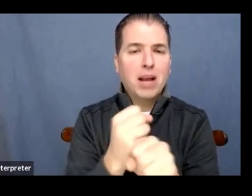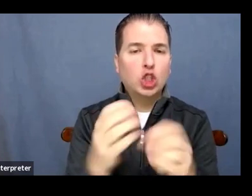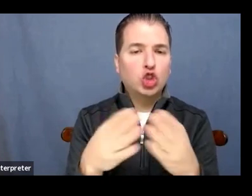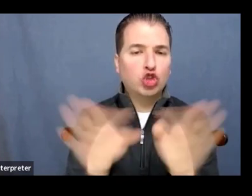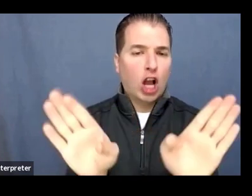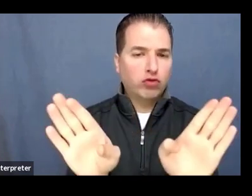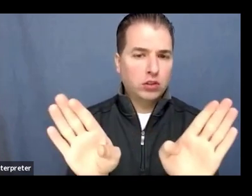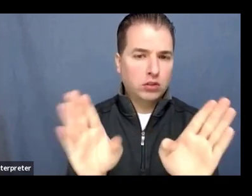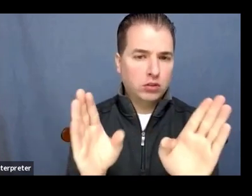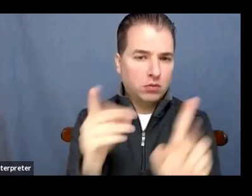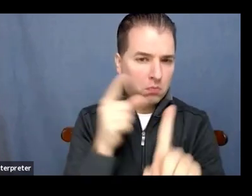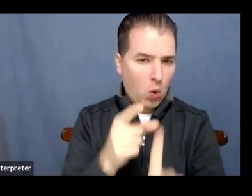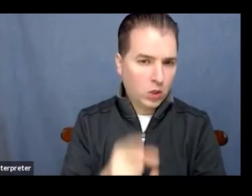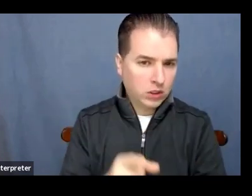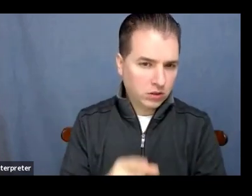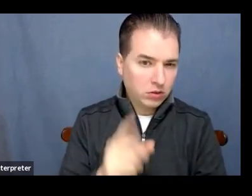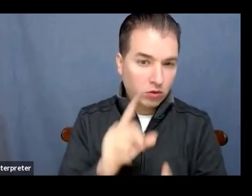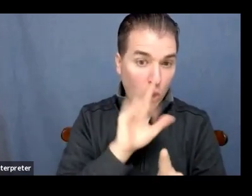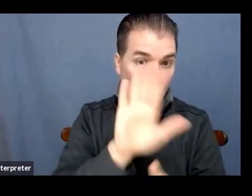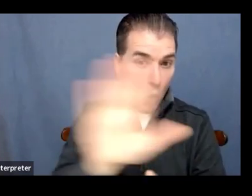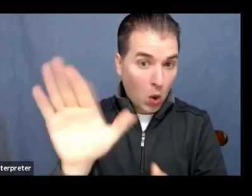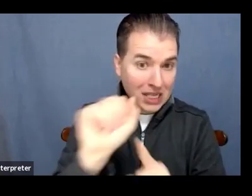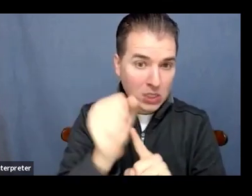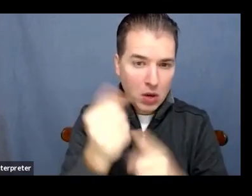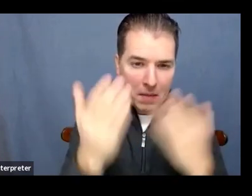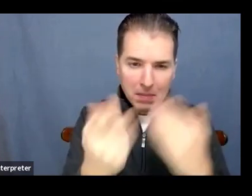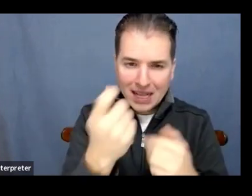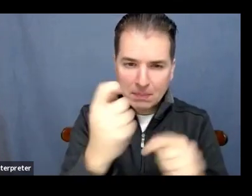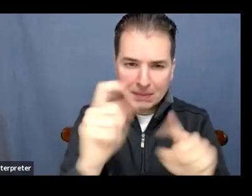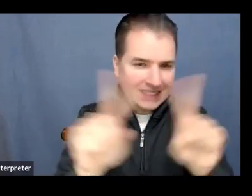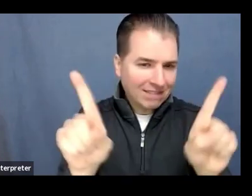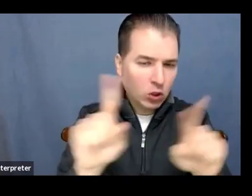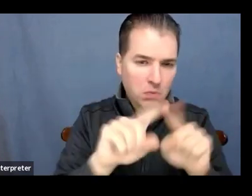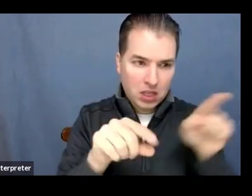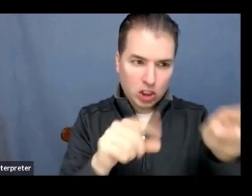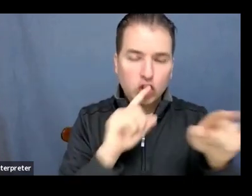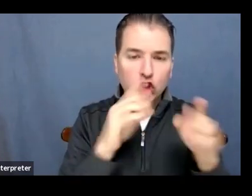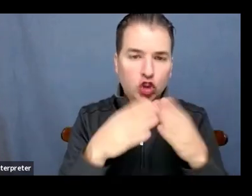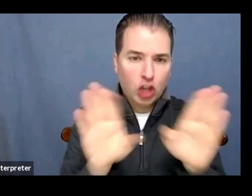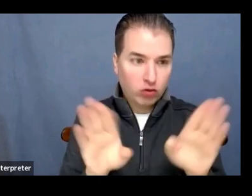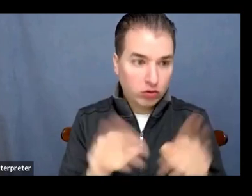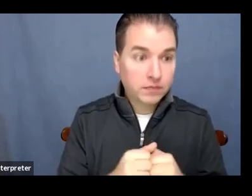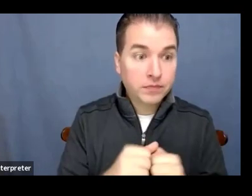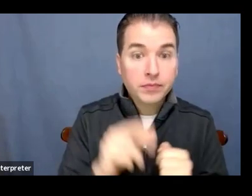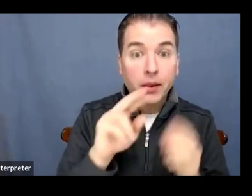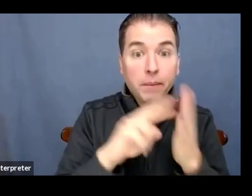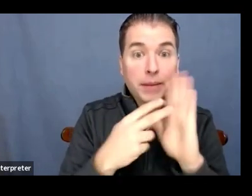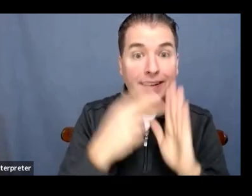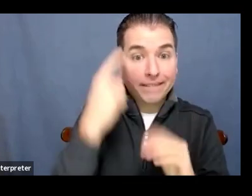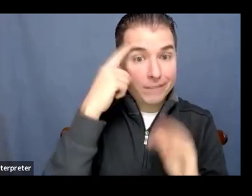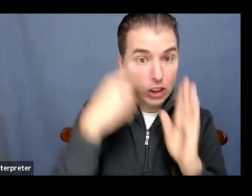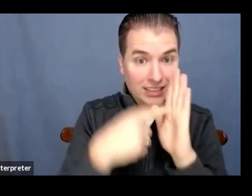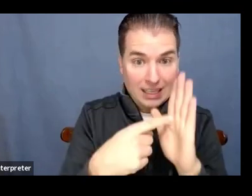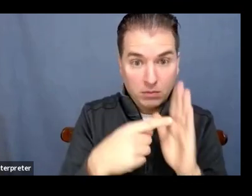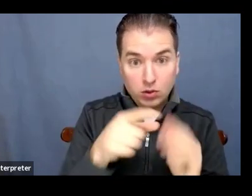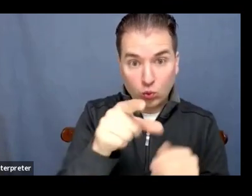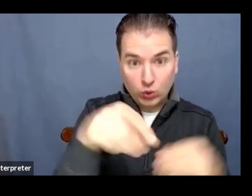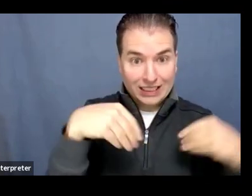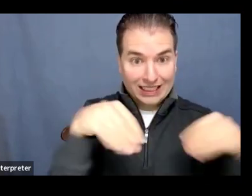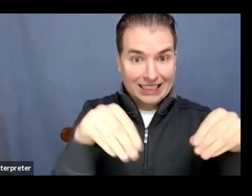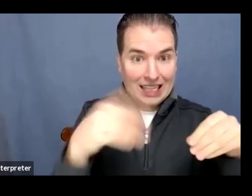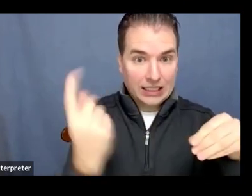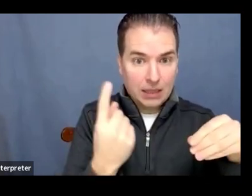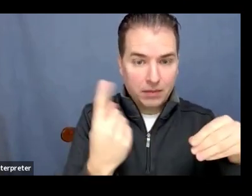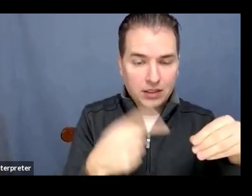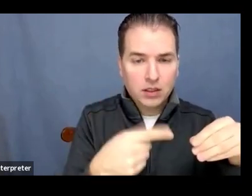thinking about the average spend per purchase occasion. Every time someone comes in and buys something, how much are they